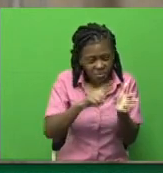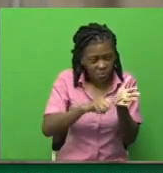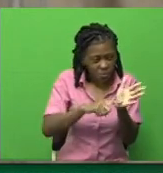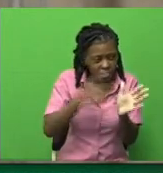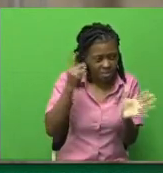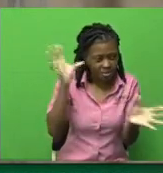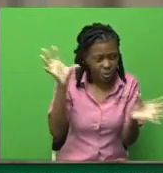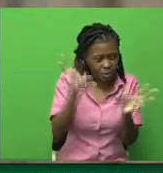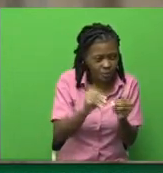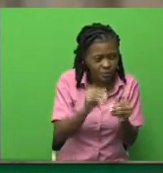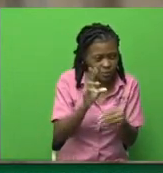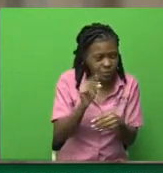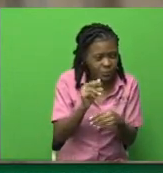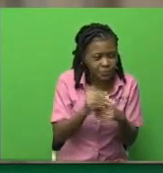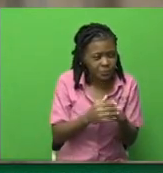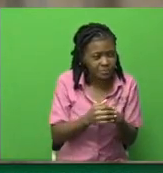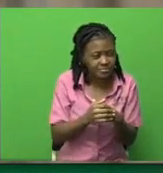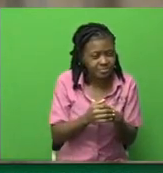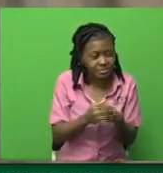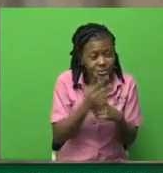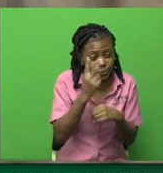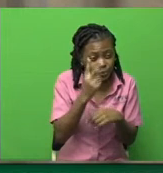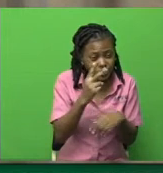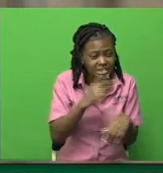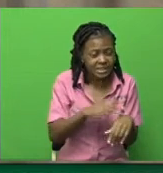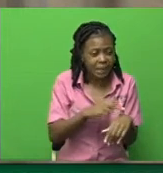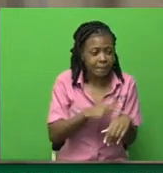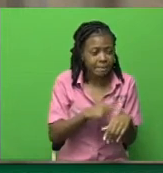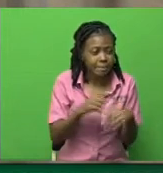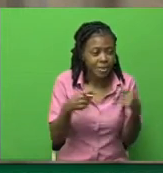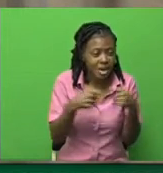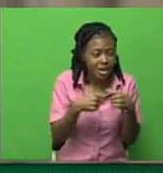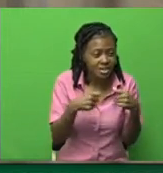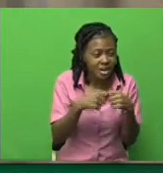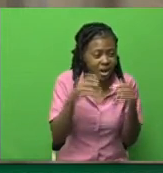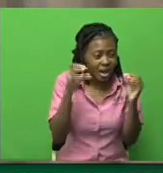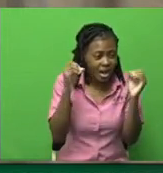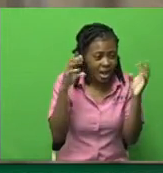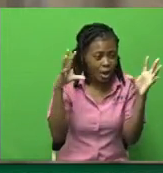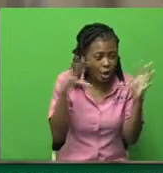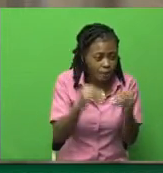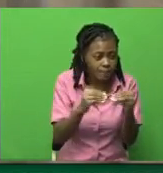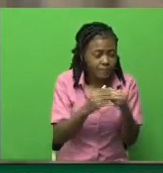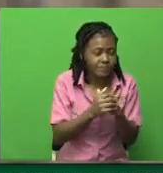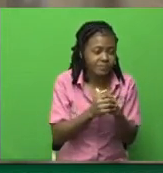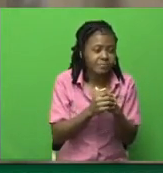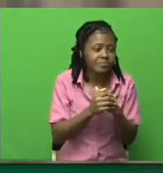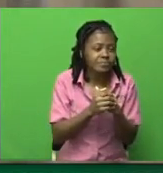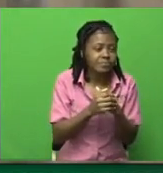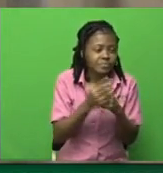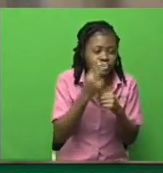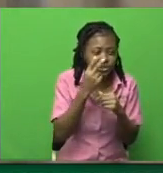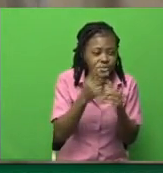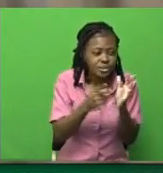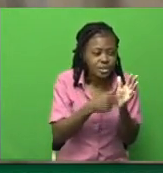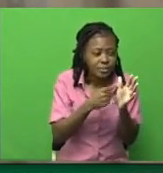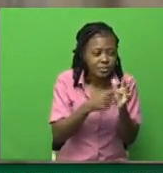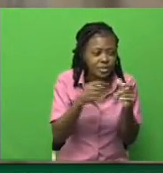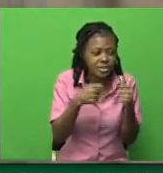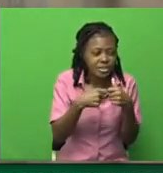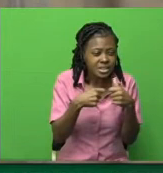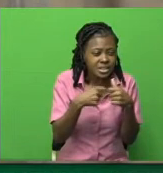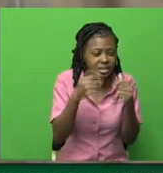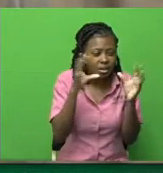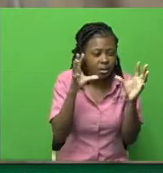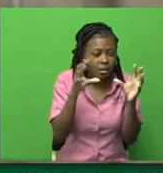country has has experienced two power outages and we have had and we have seen dips in electricity over the